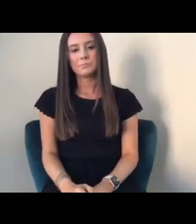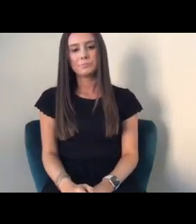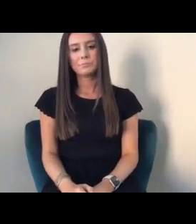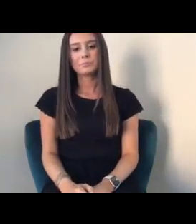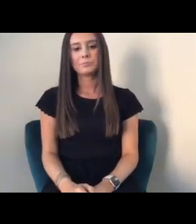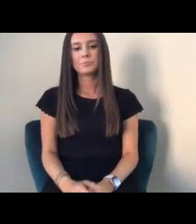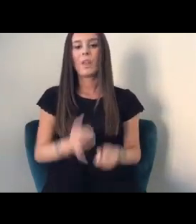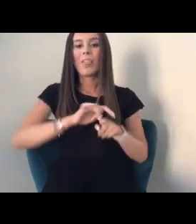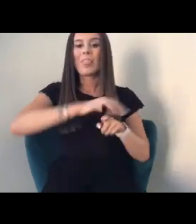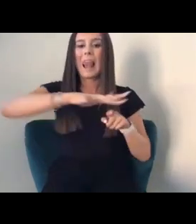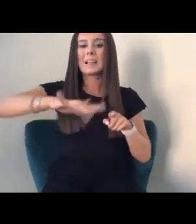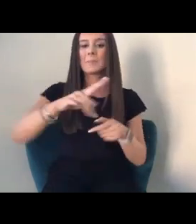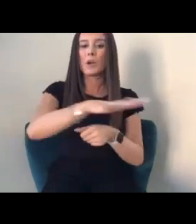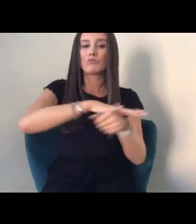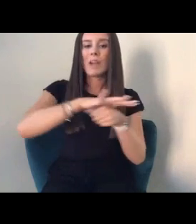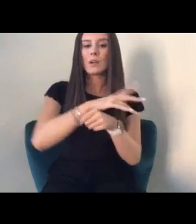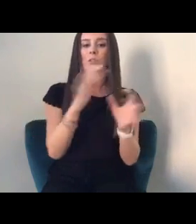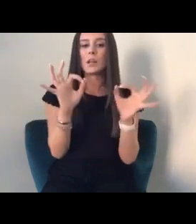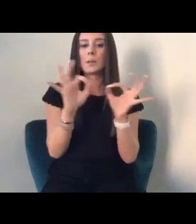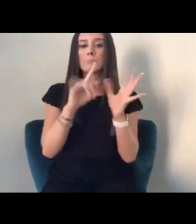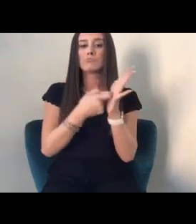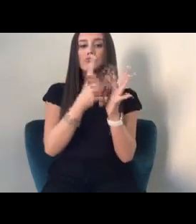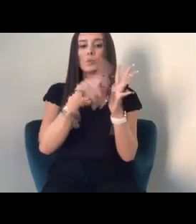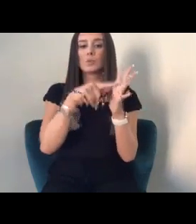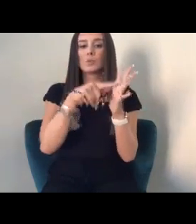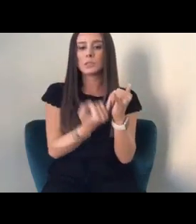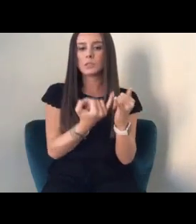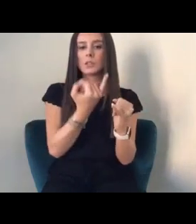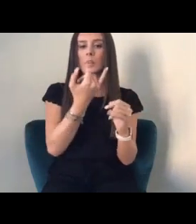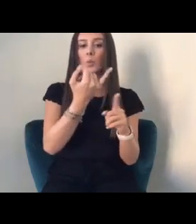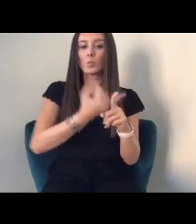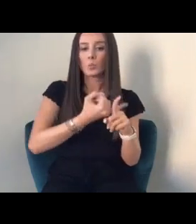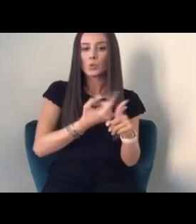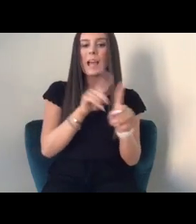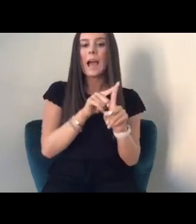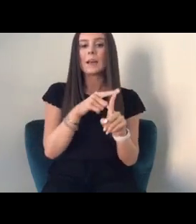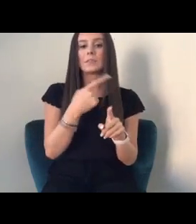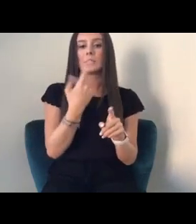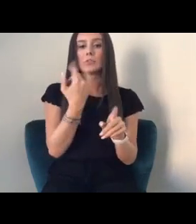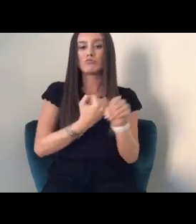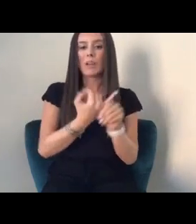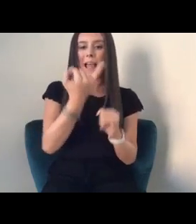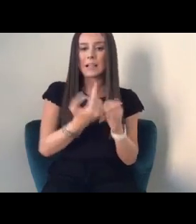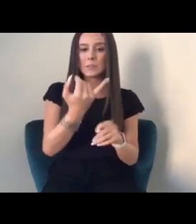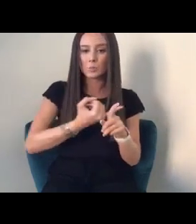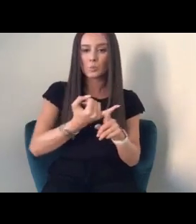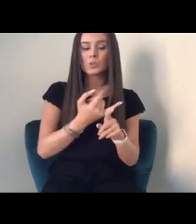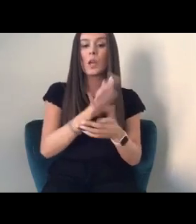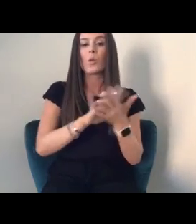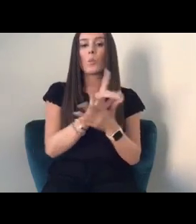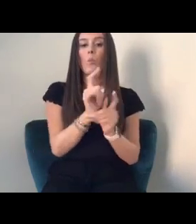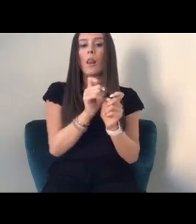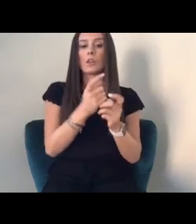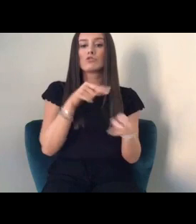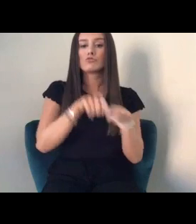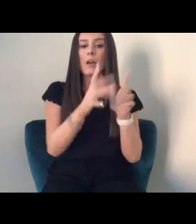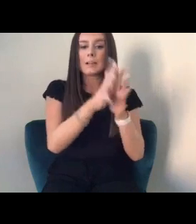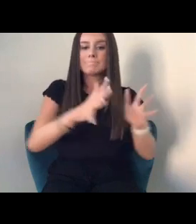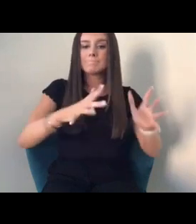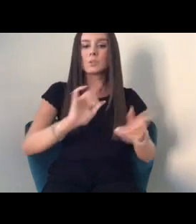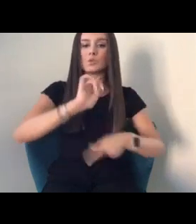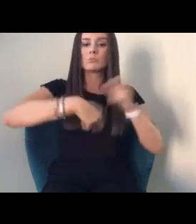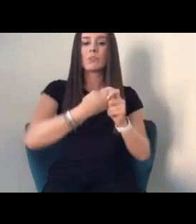Landscaping in Brewers Wood and Great Crabble's Wood areas will be designed to connect both woodlands and proposed replacement open land.